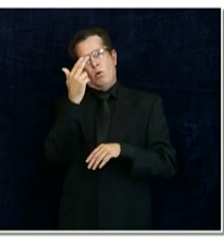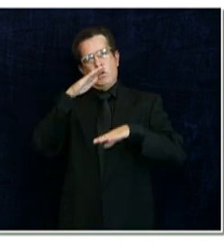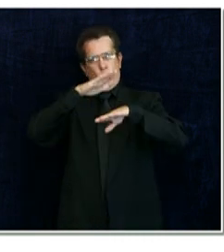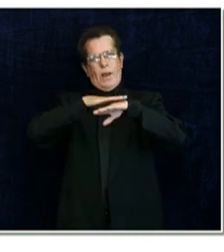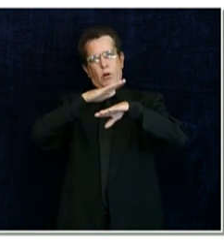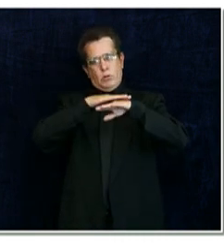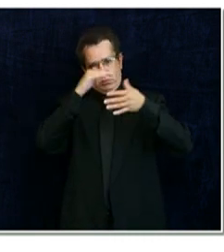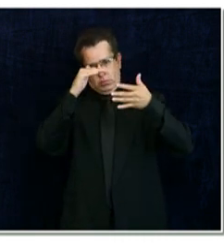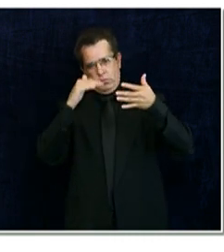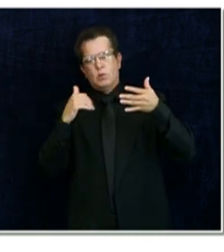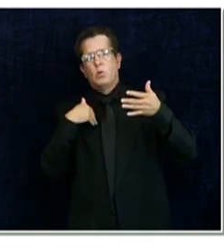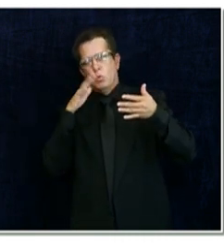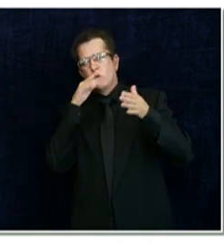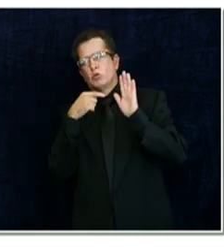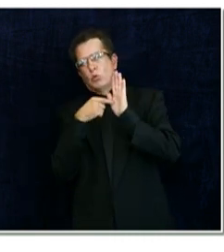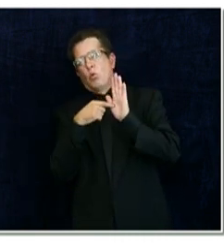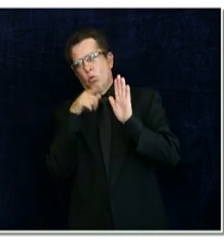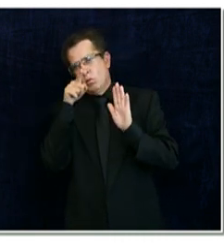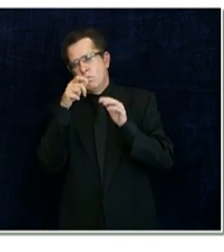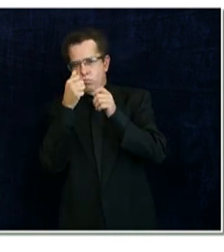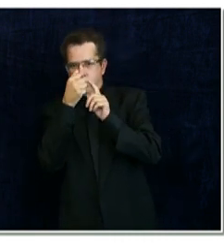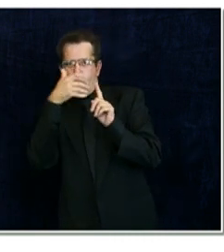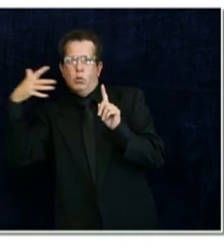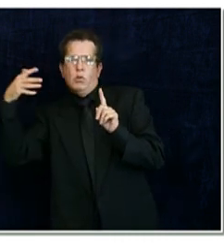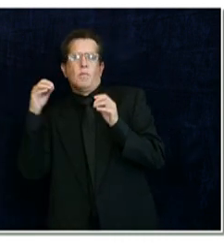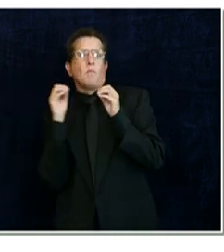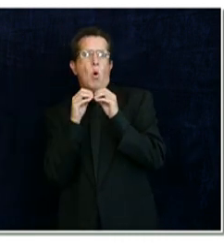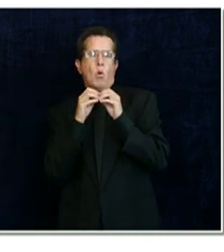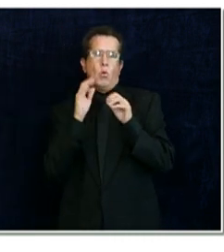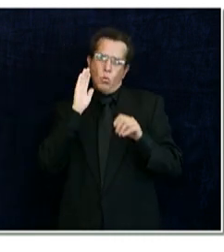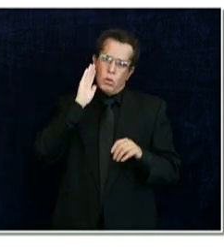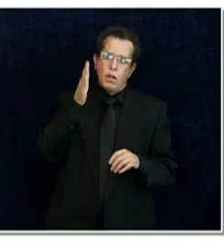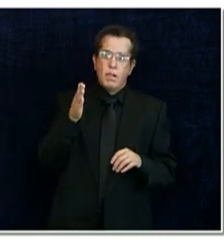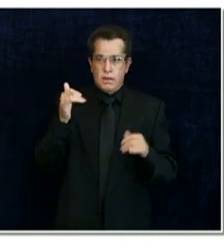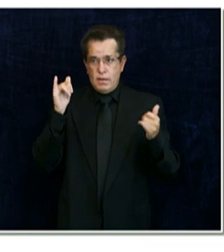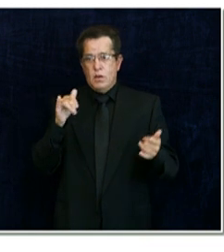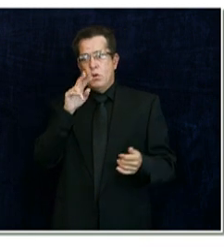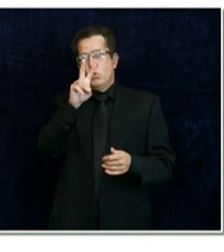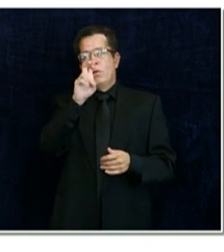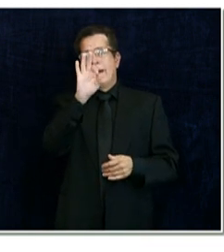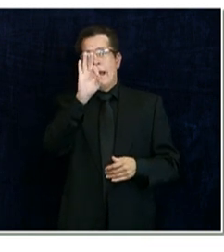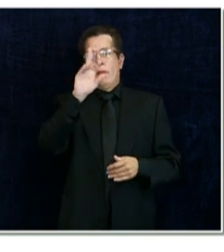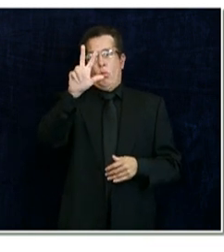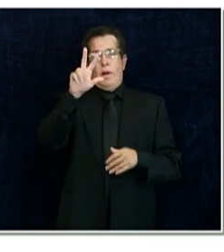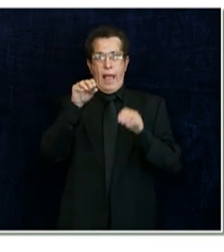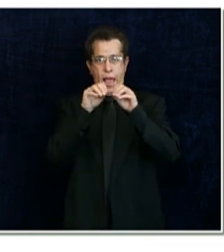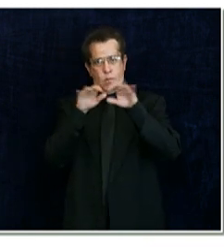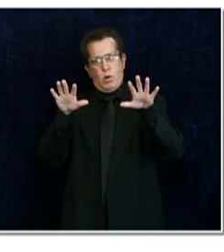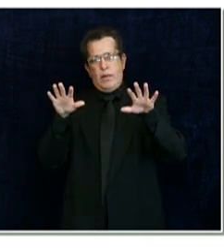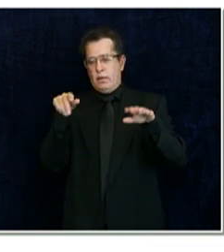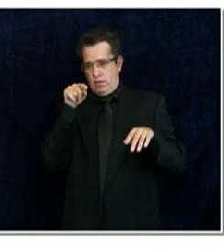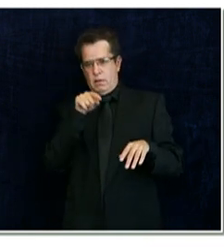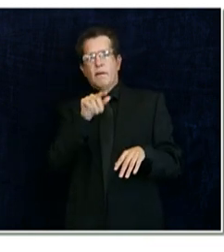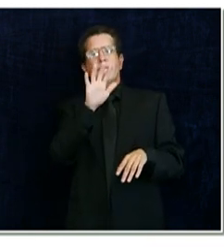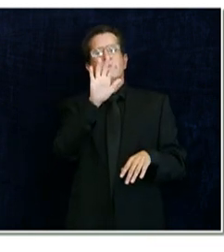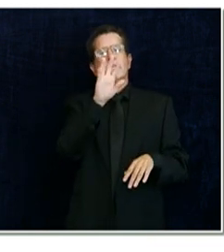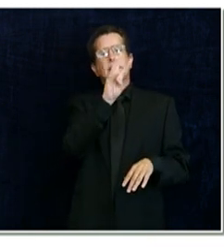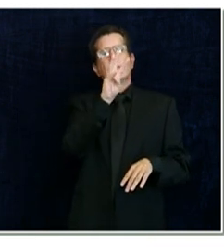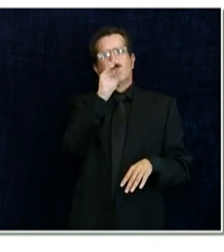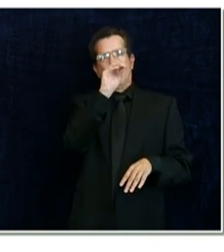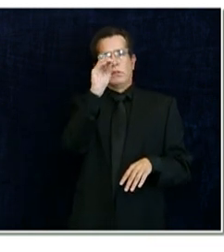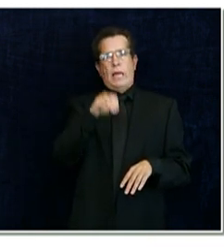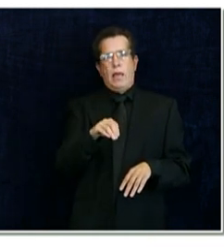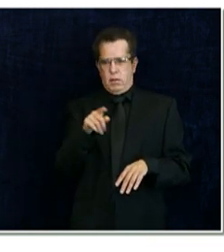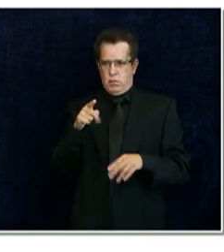detail in a moment. Of the 293 outbreaks, 163 or 56% are